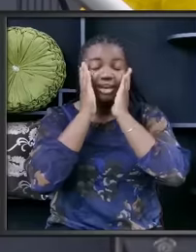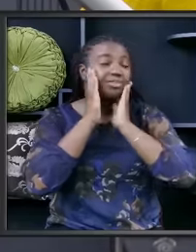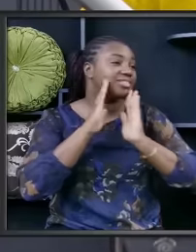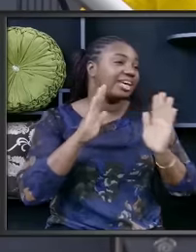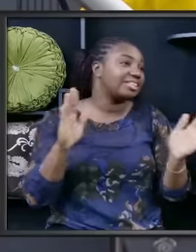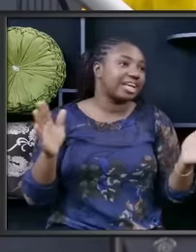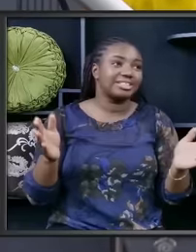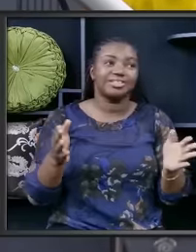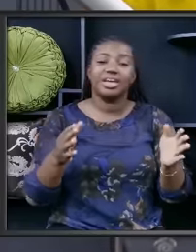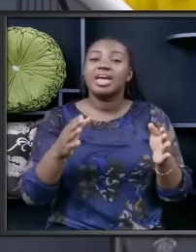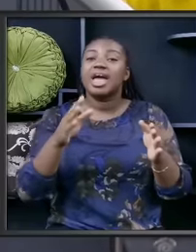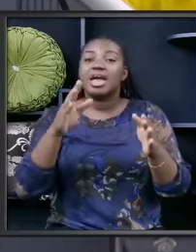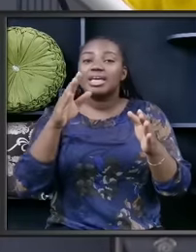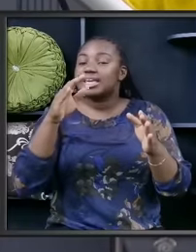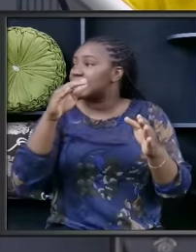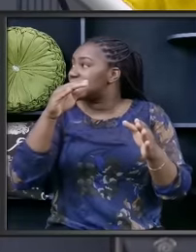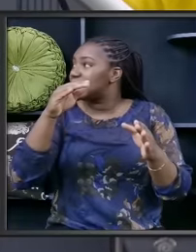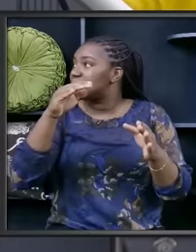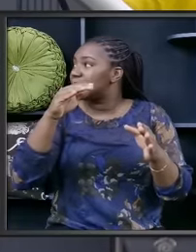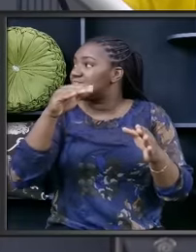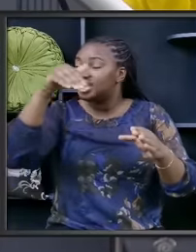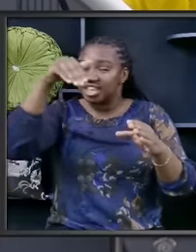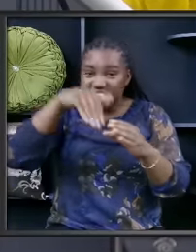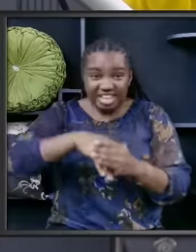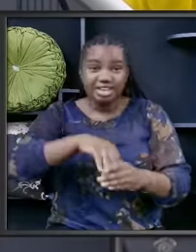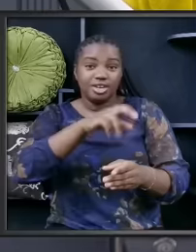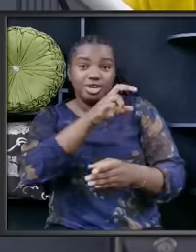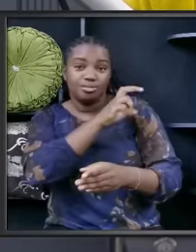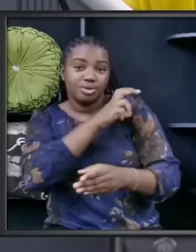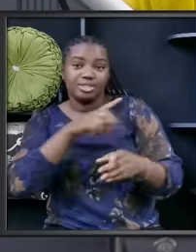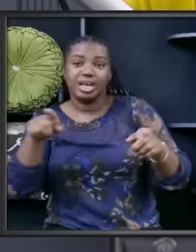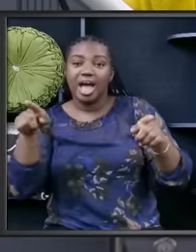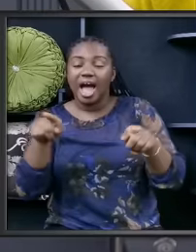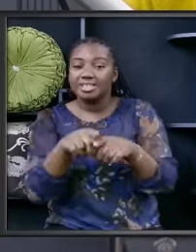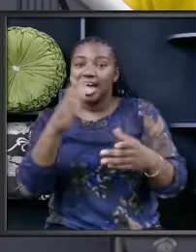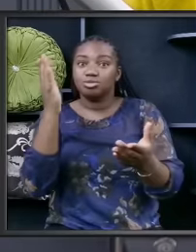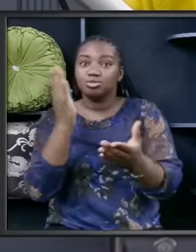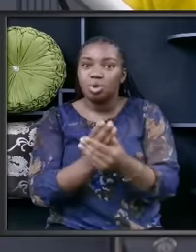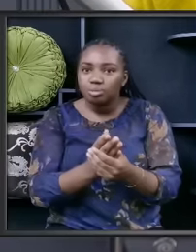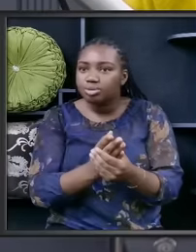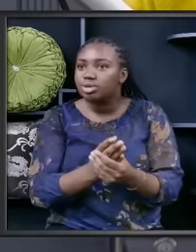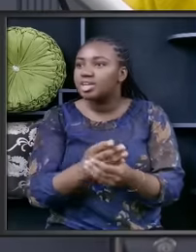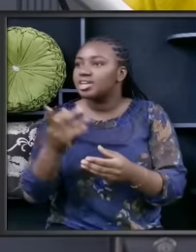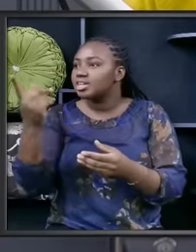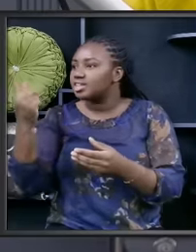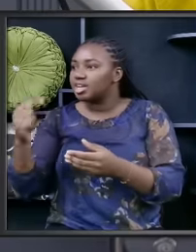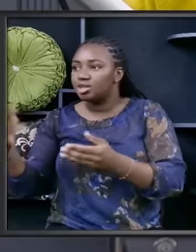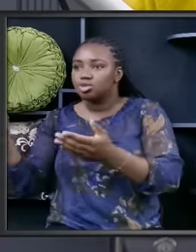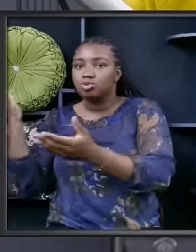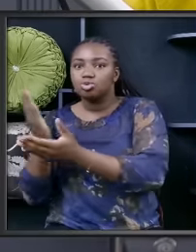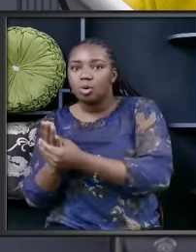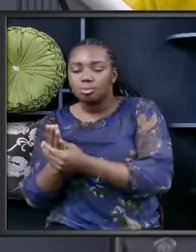In presence of the policemen, where they for? Now, policemen, one of them, go grab him for close. Say, oh, waiting. What you keep